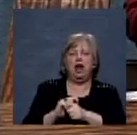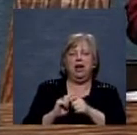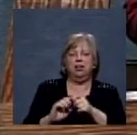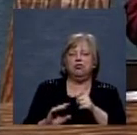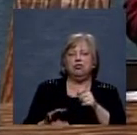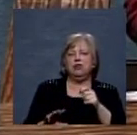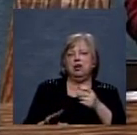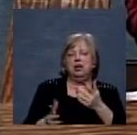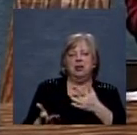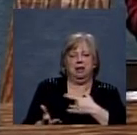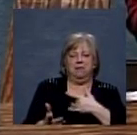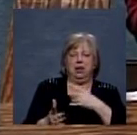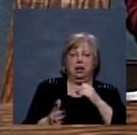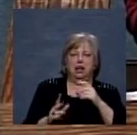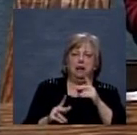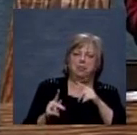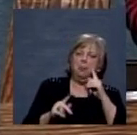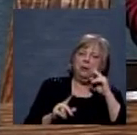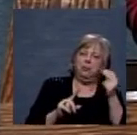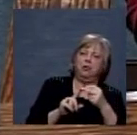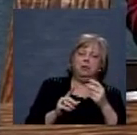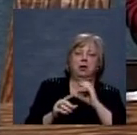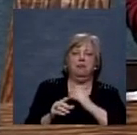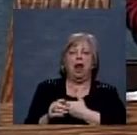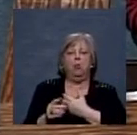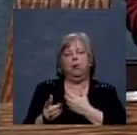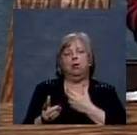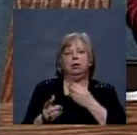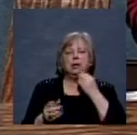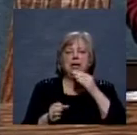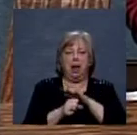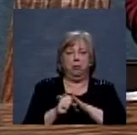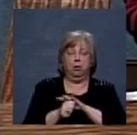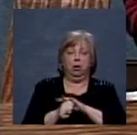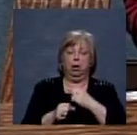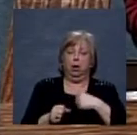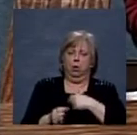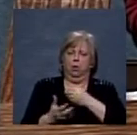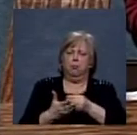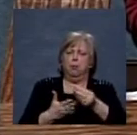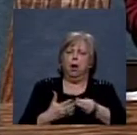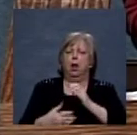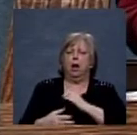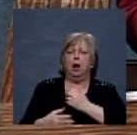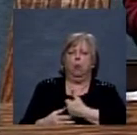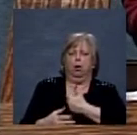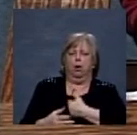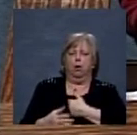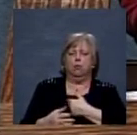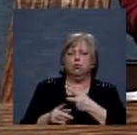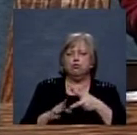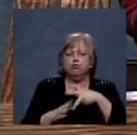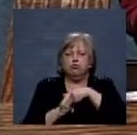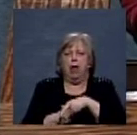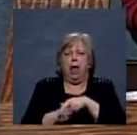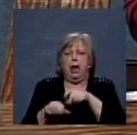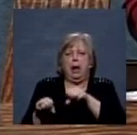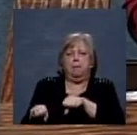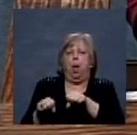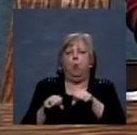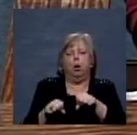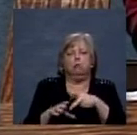We have bought our own riding lawn mowing tools, and we cut weed lots. We've been trying to improve the neighborhood